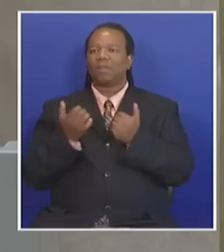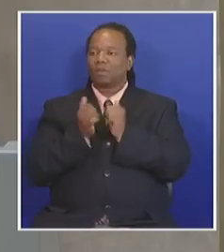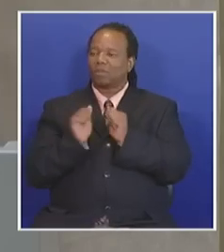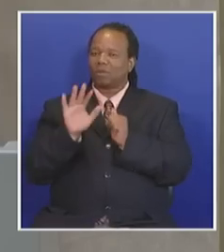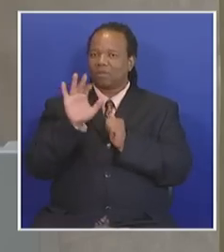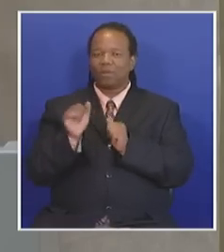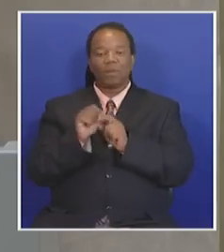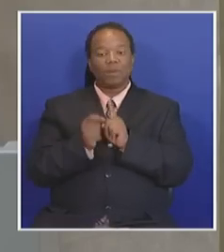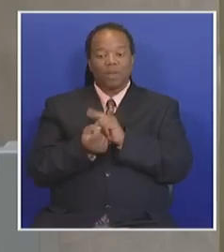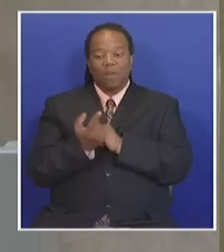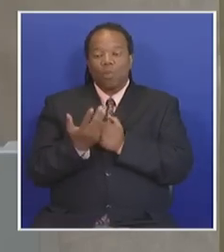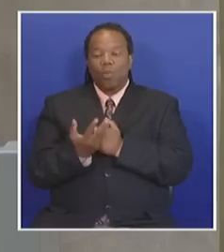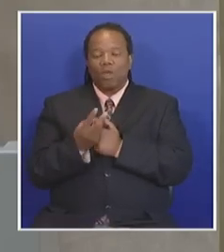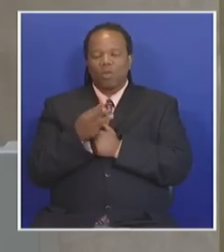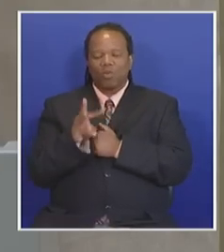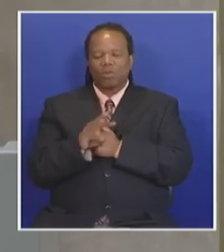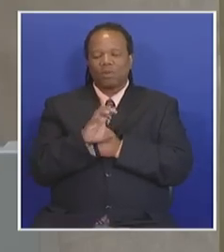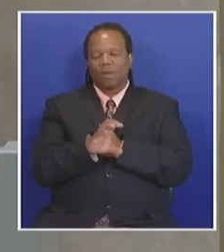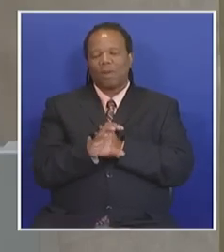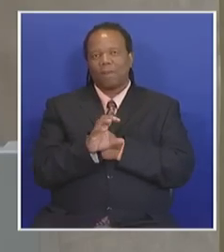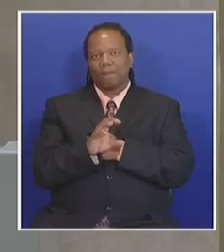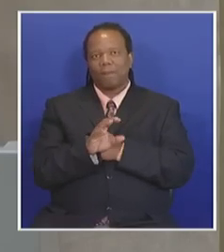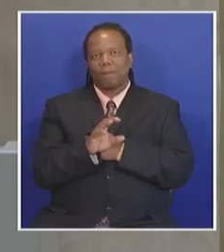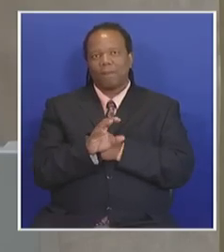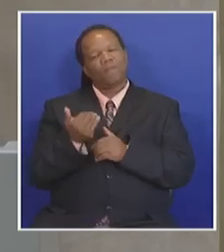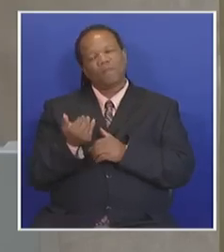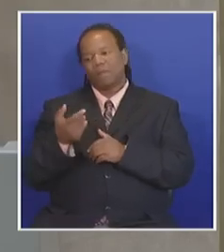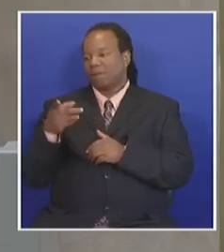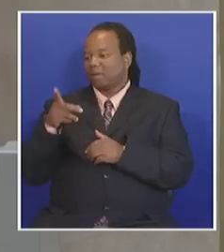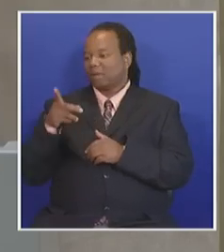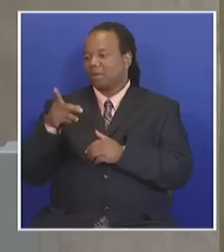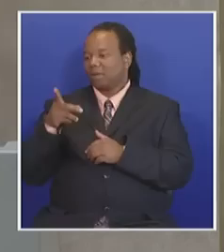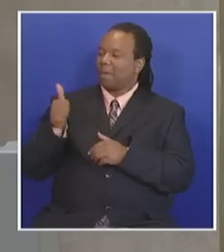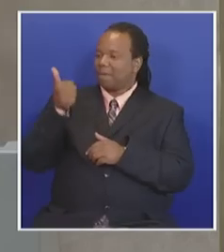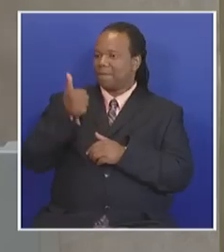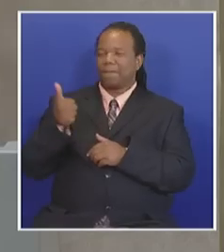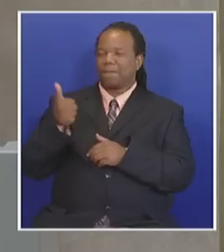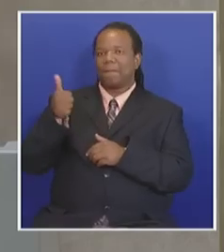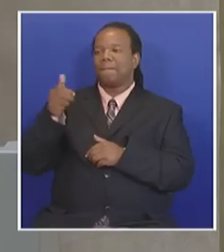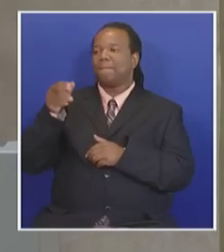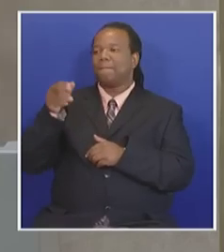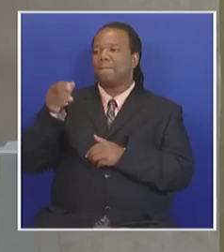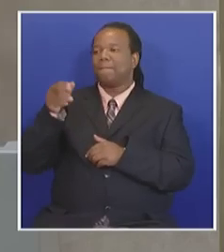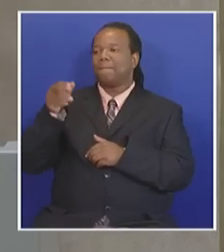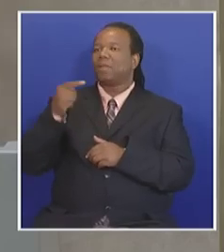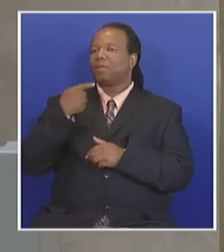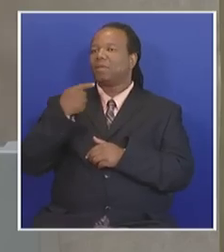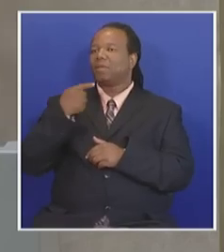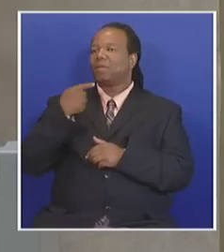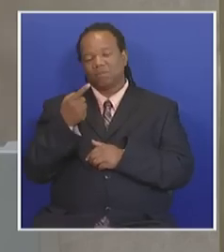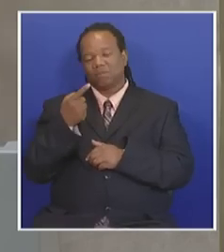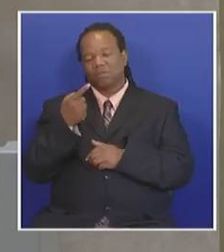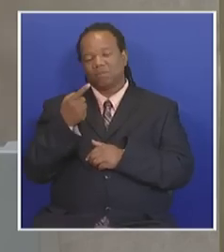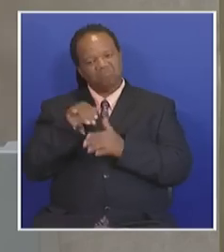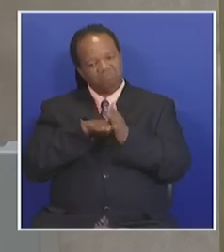Western Cape, a place Honourable Mmusimani described as where, quote, where we harness the full potential of